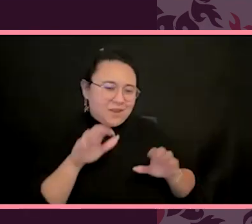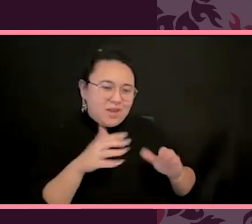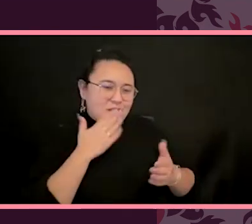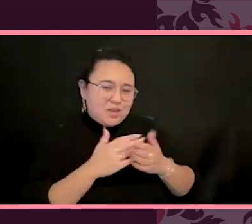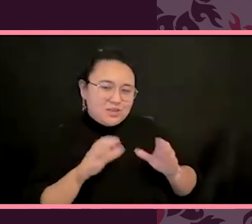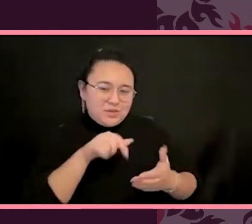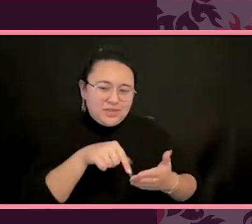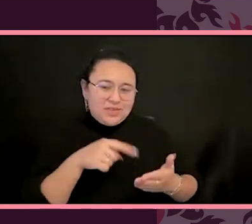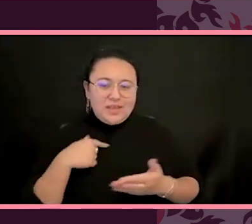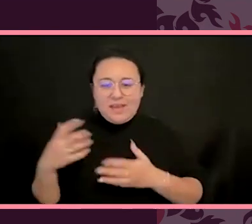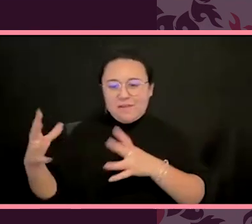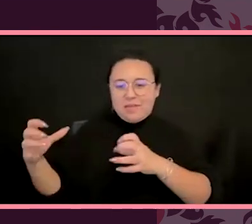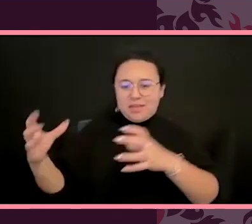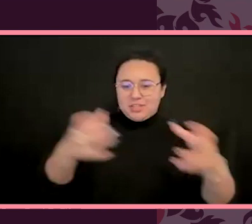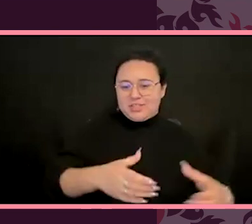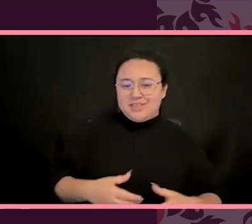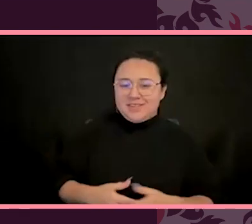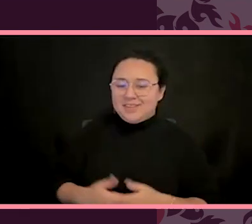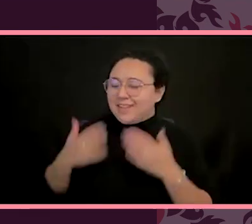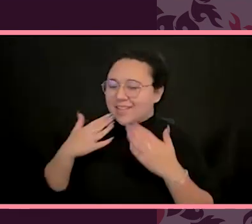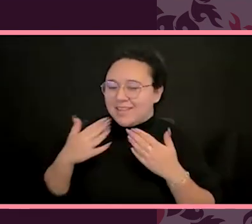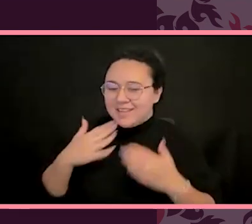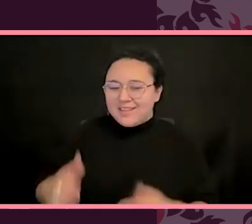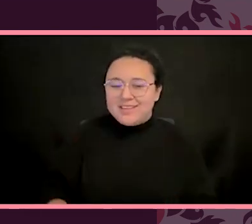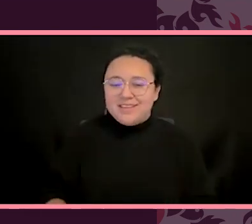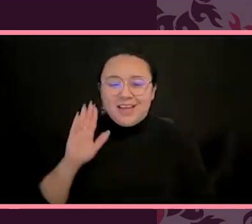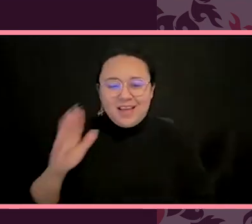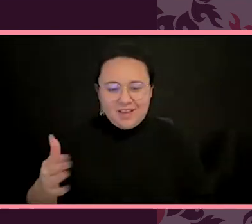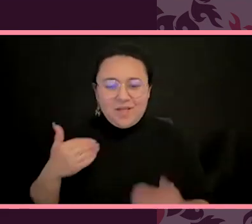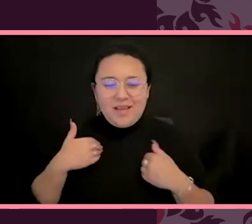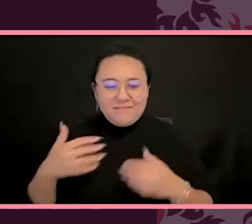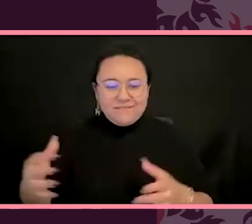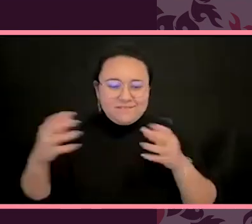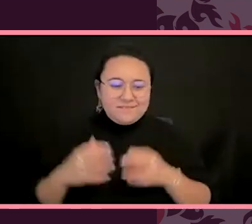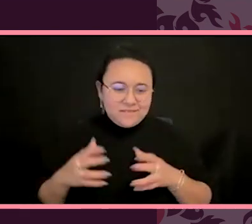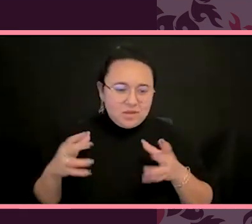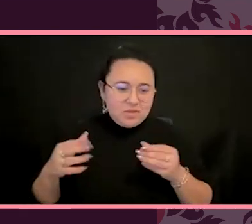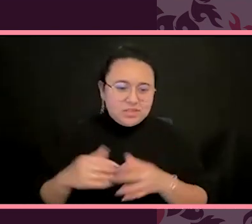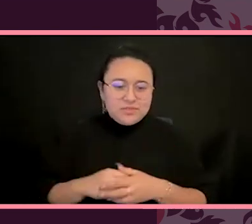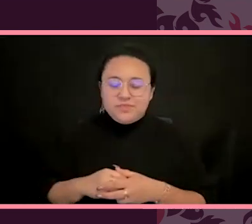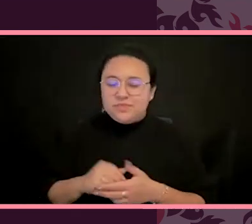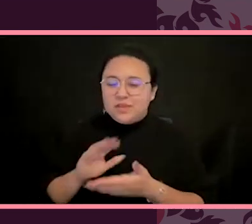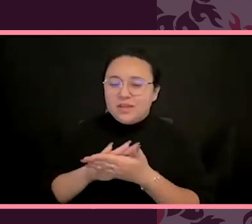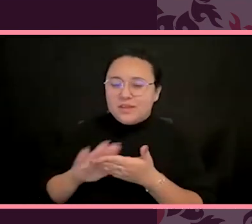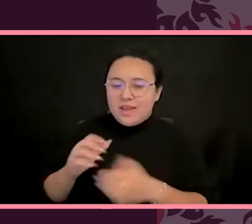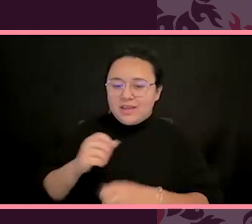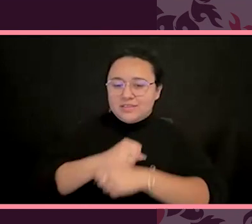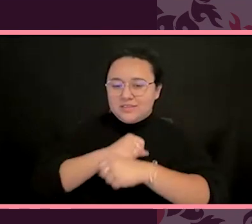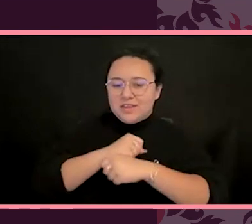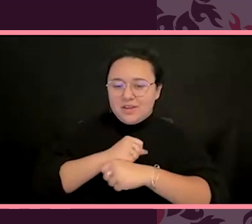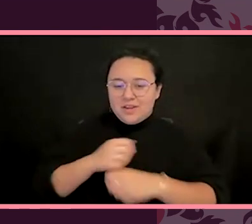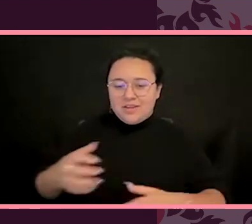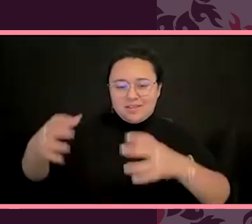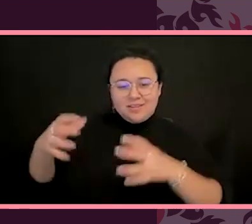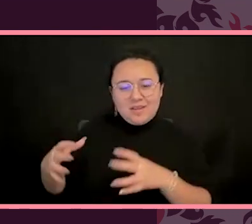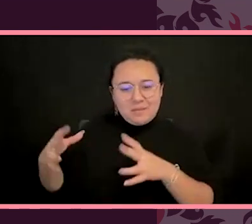Have a plushie. Thank you. Plushie. I will have a plushie. Nice security blanket, a